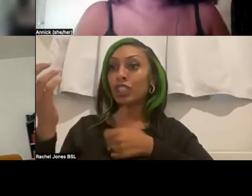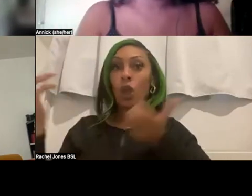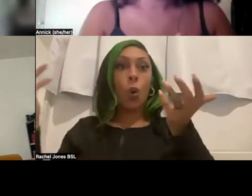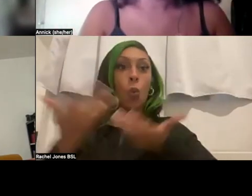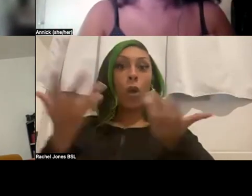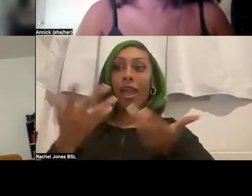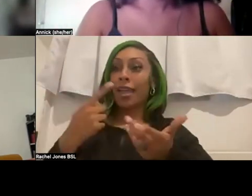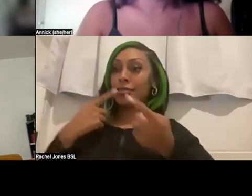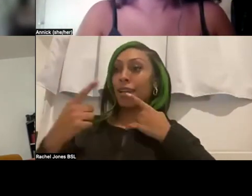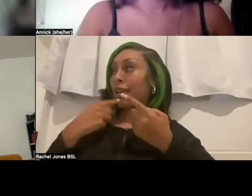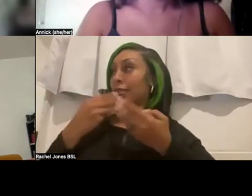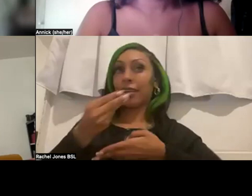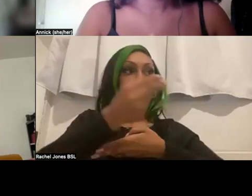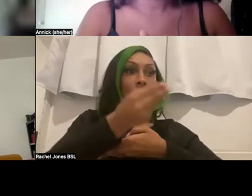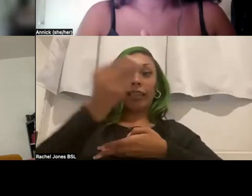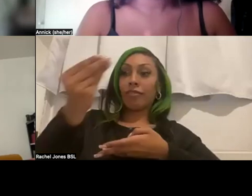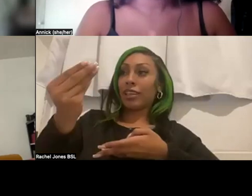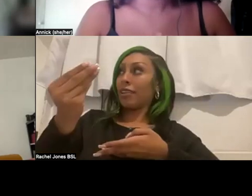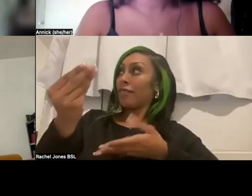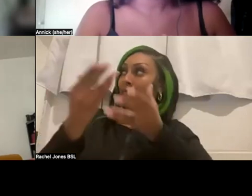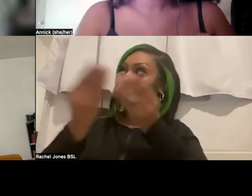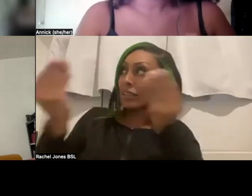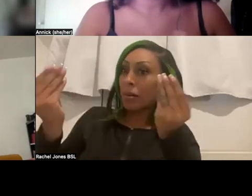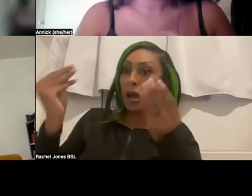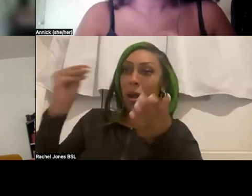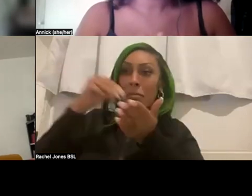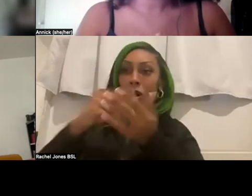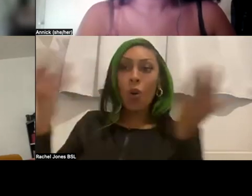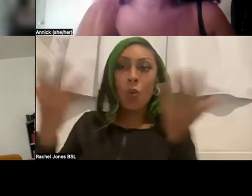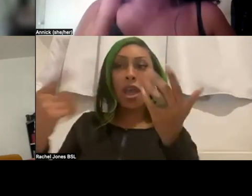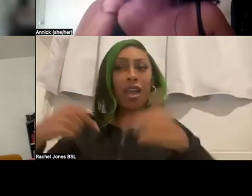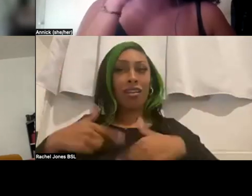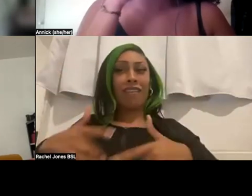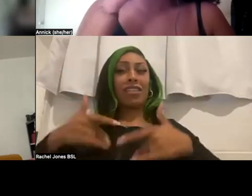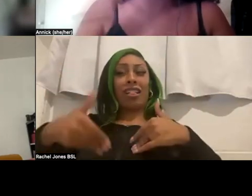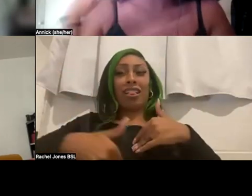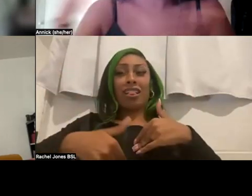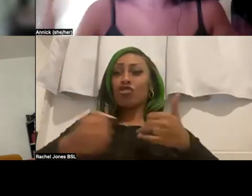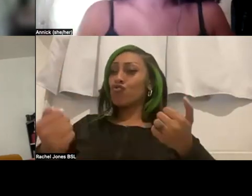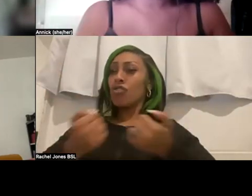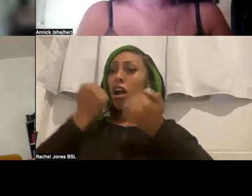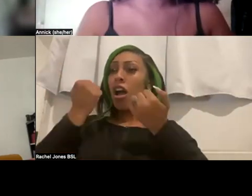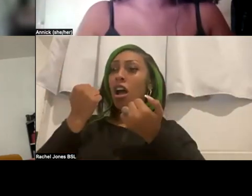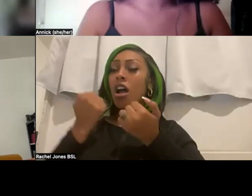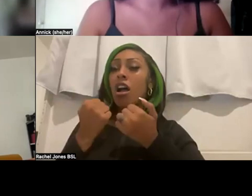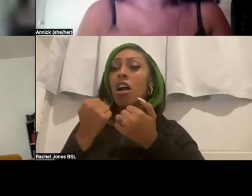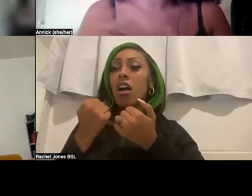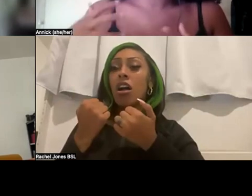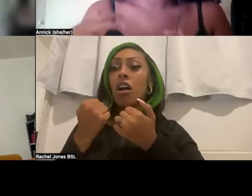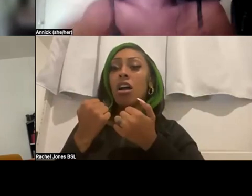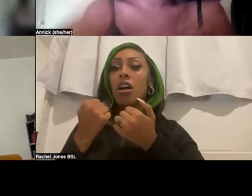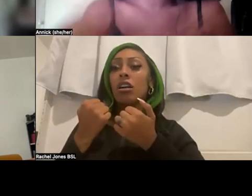up. What I feel very strongly about is that this kind of proliferation of, or